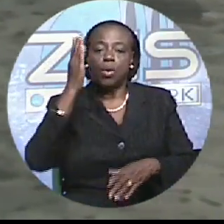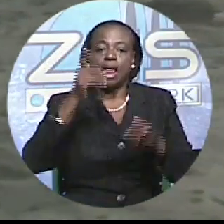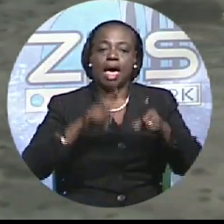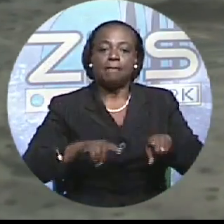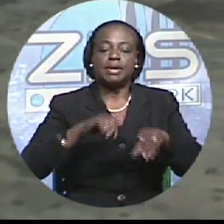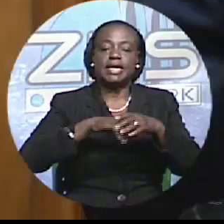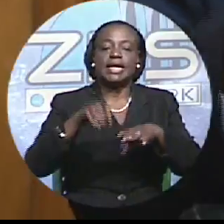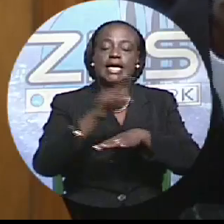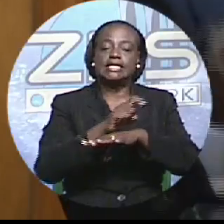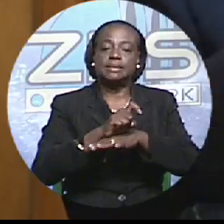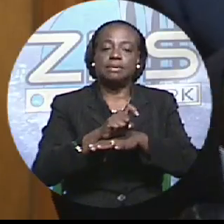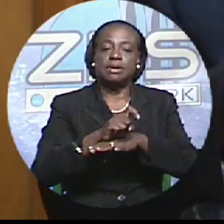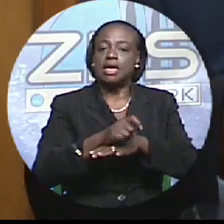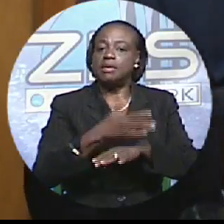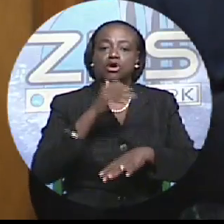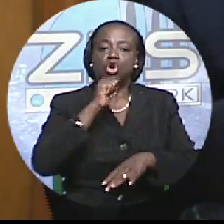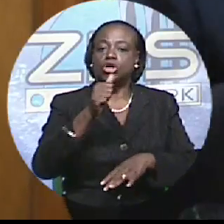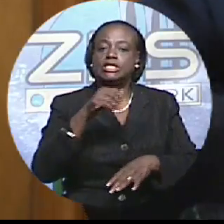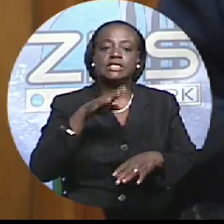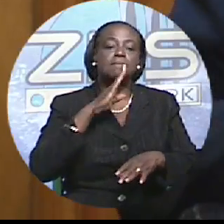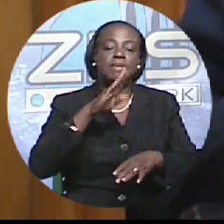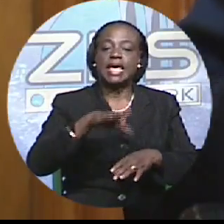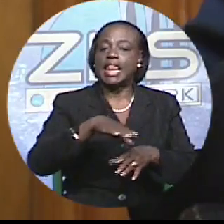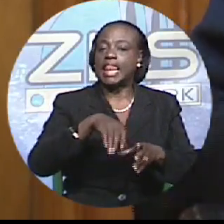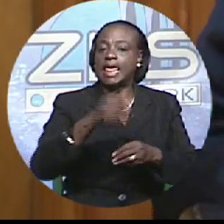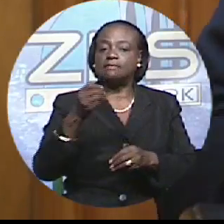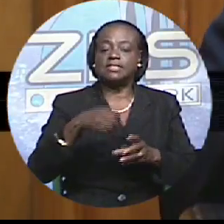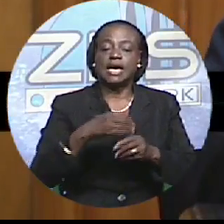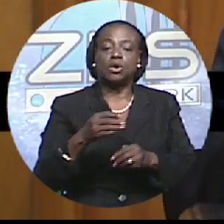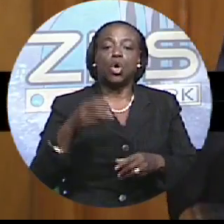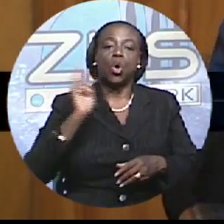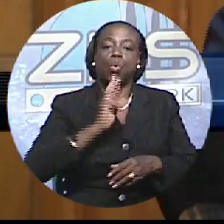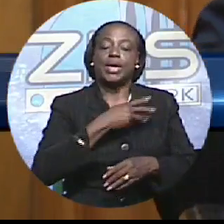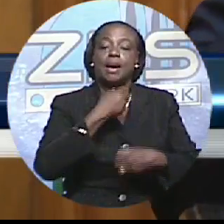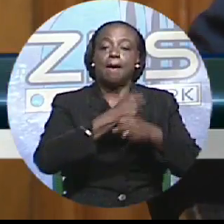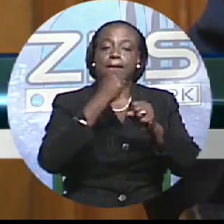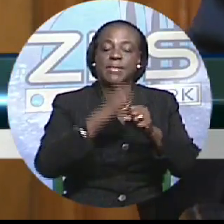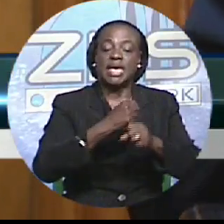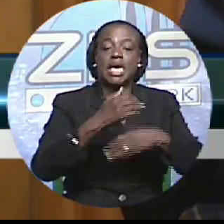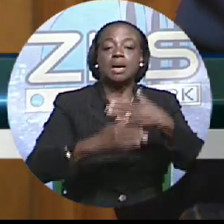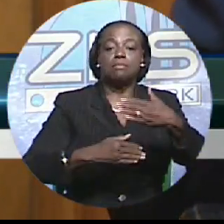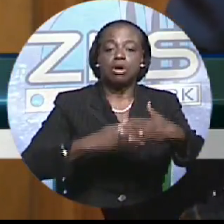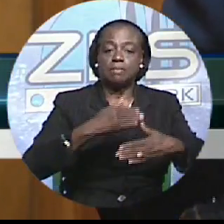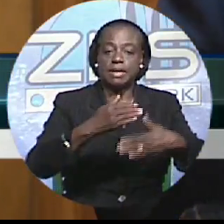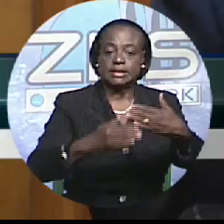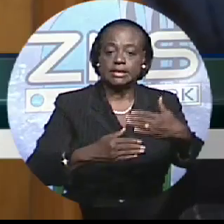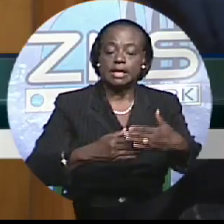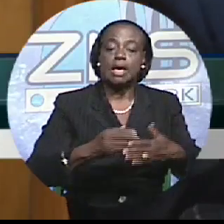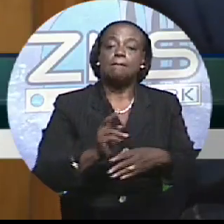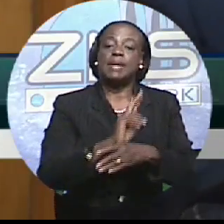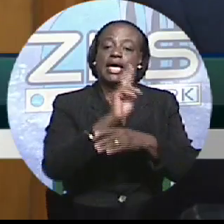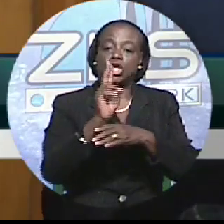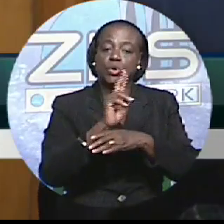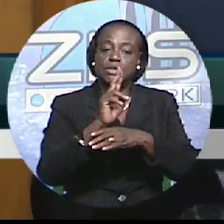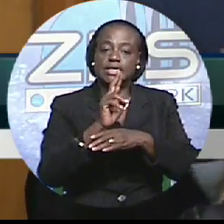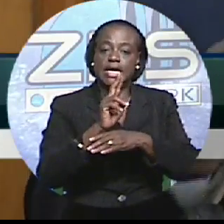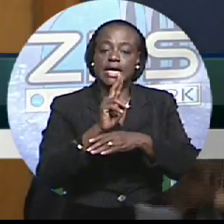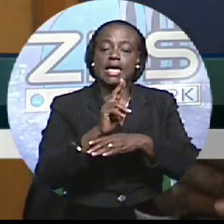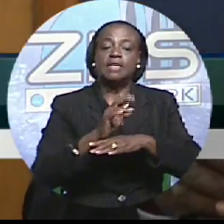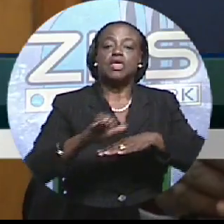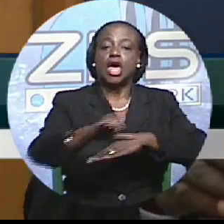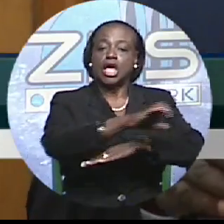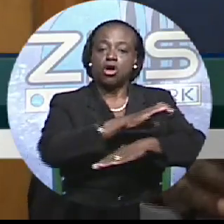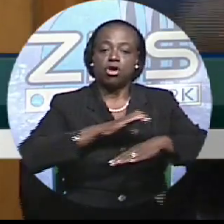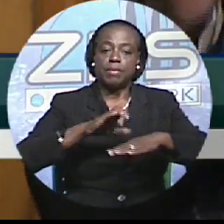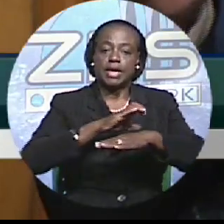be left out. We are making progress by advancing the Caribbean Development Bank funded feasibility studies into the new